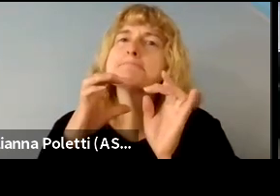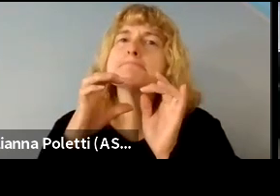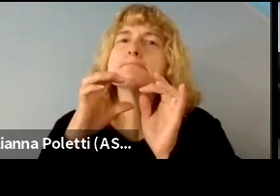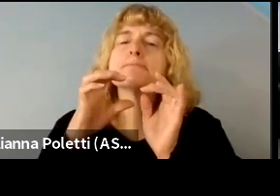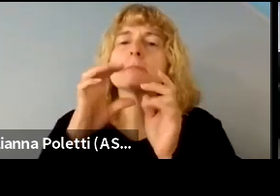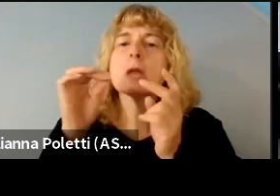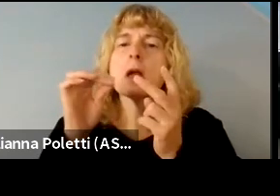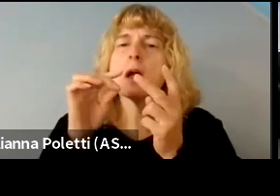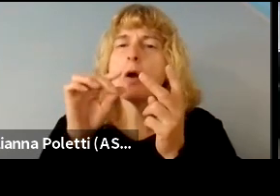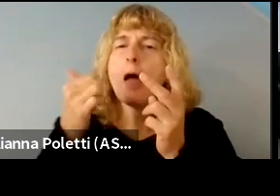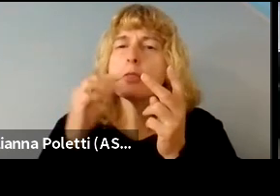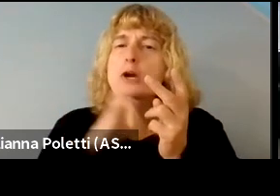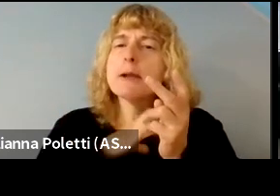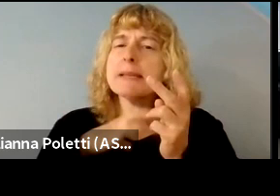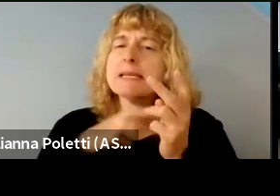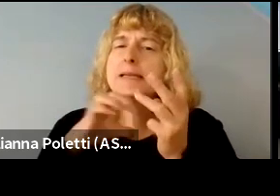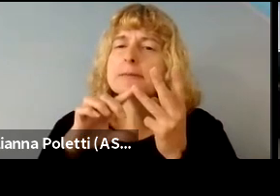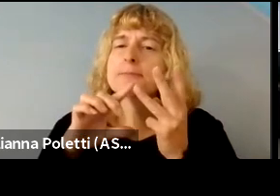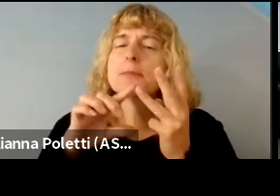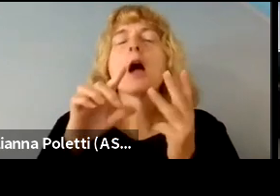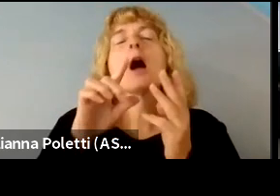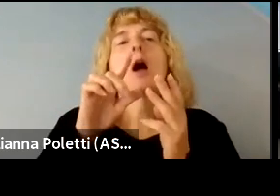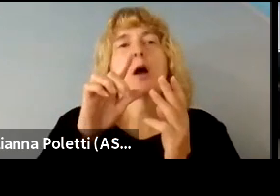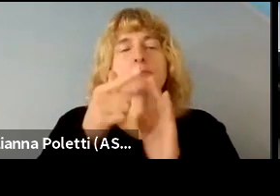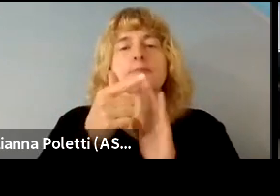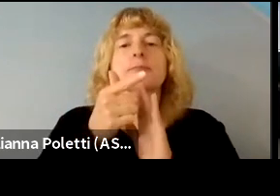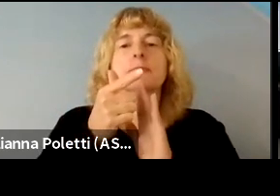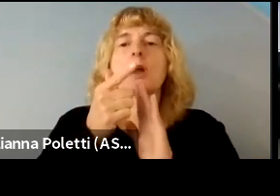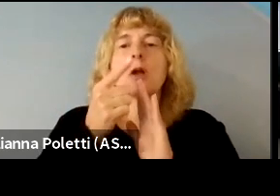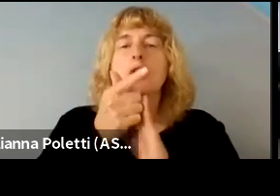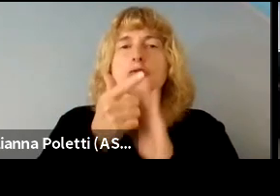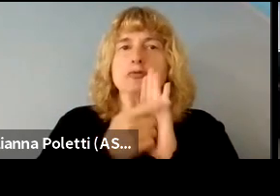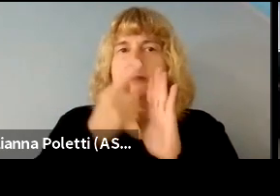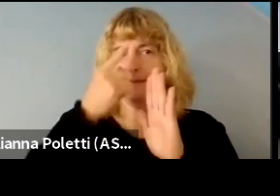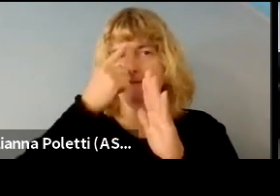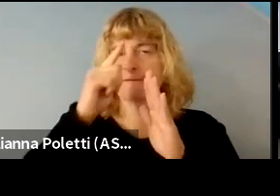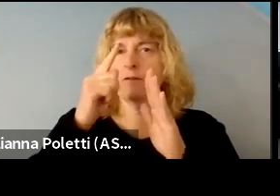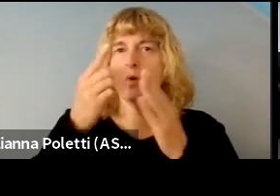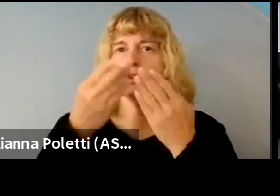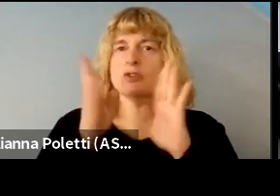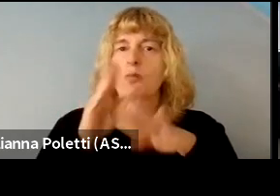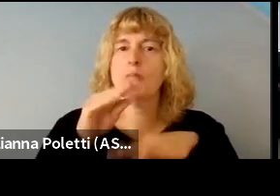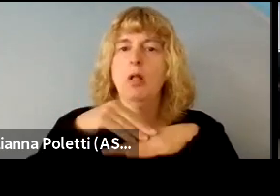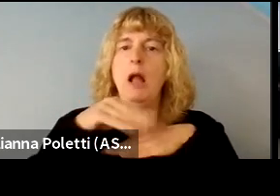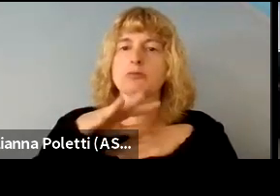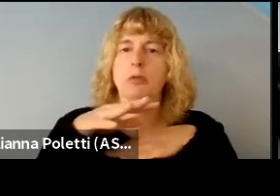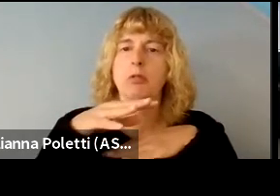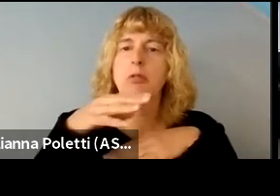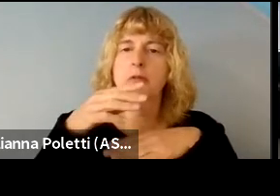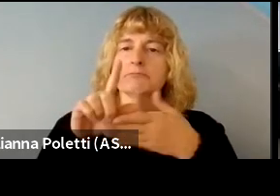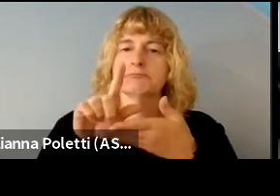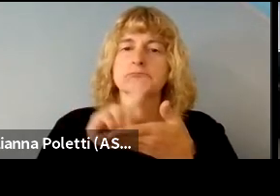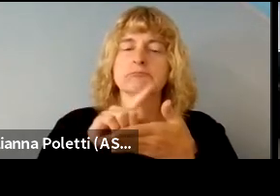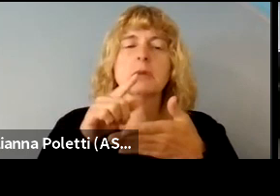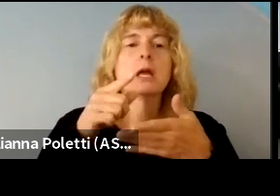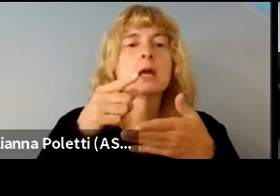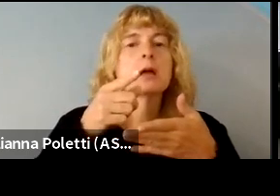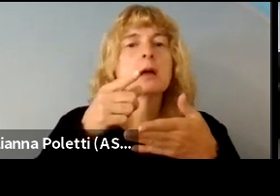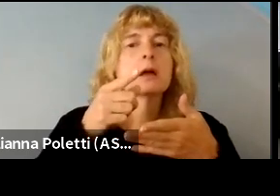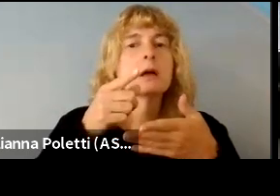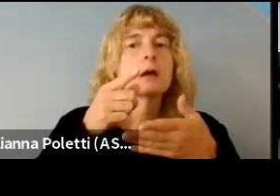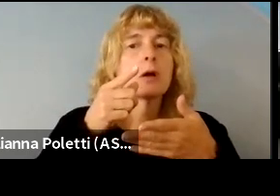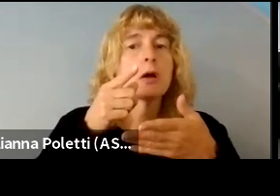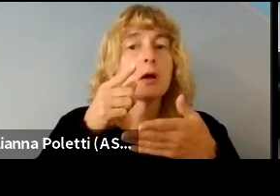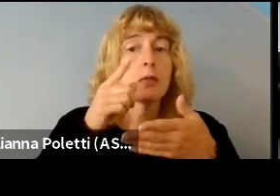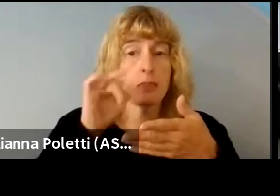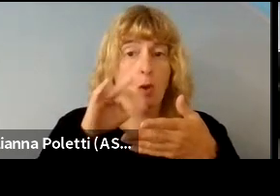Attorney, general counsel, Okay. And each one of those will have what, 3 committees? 3 members